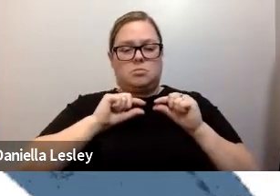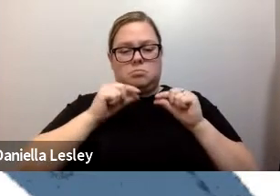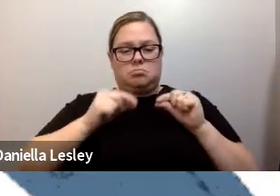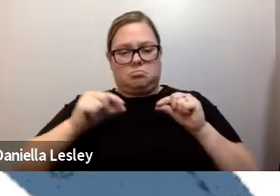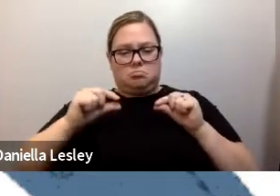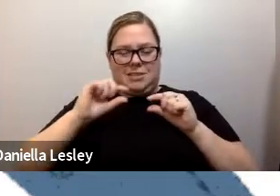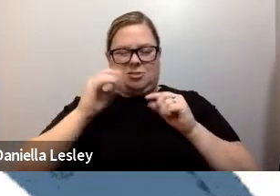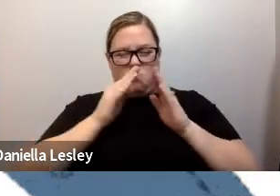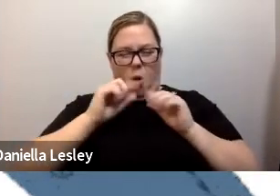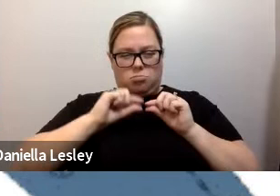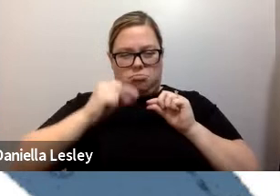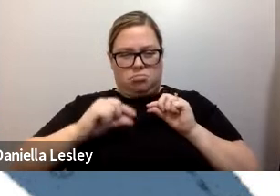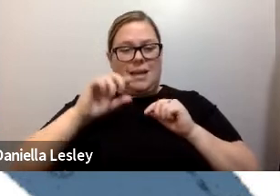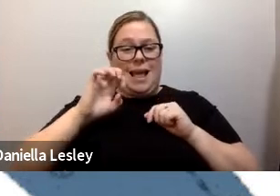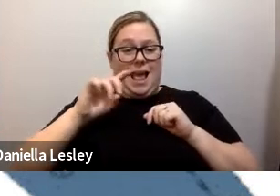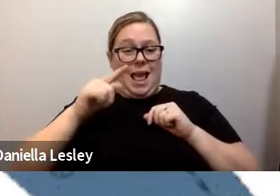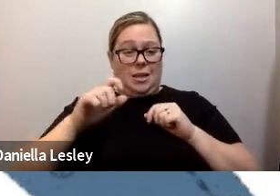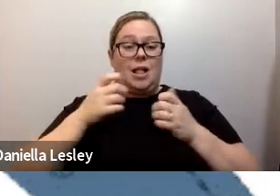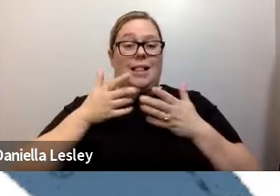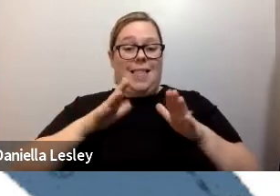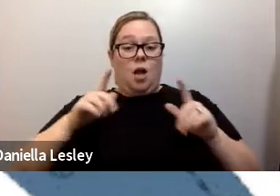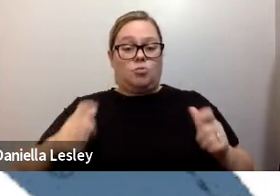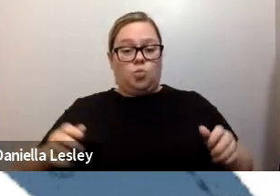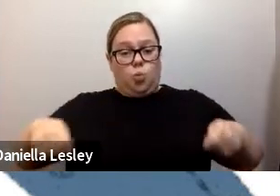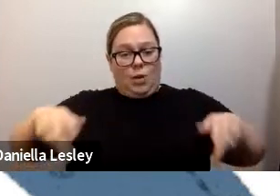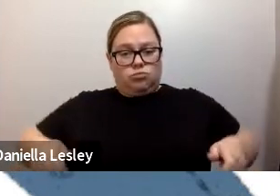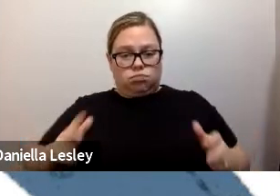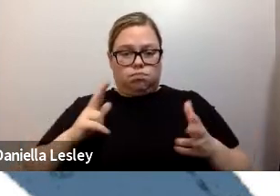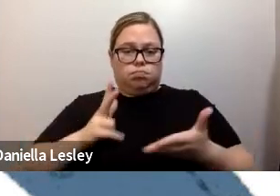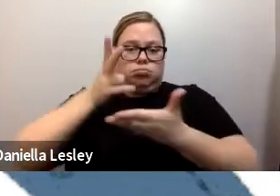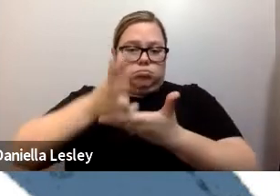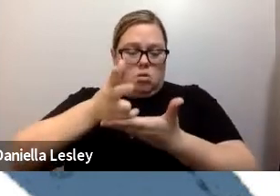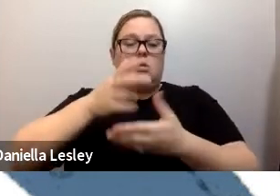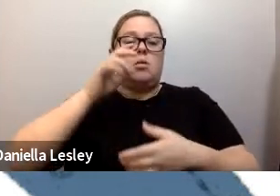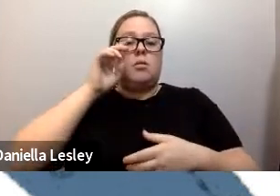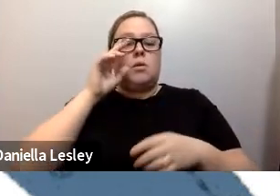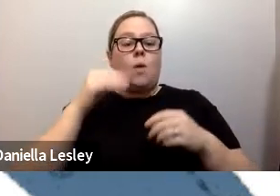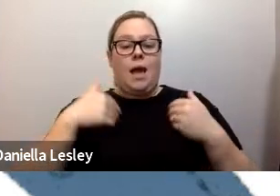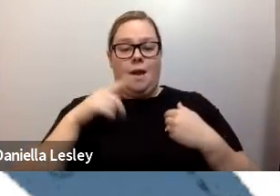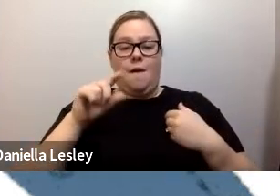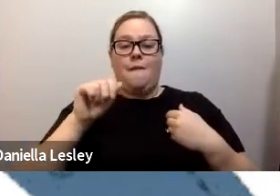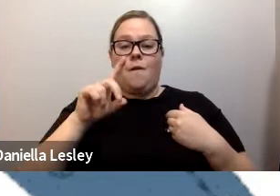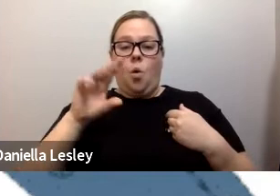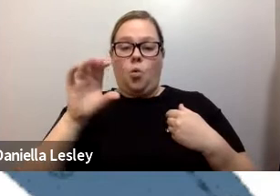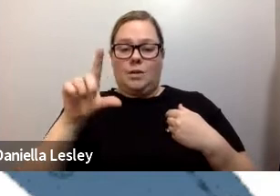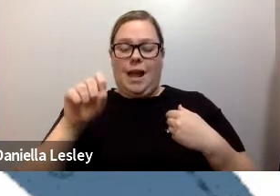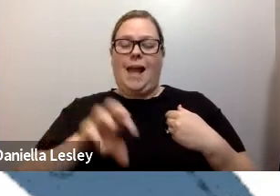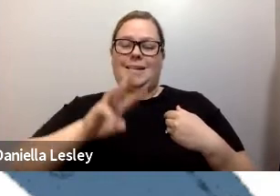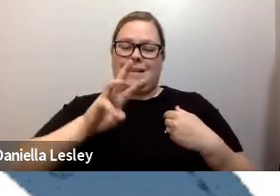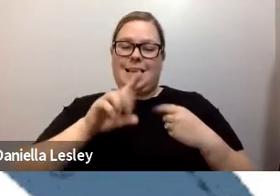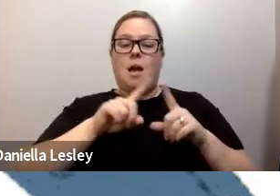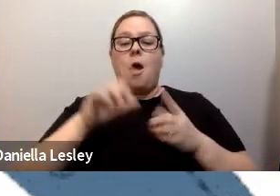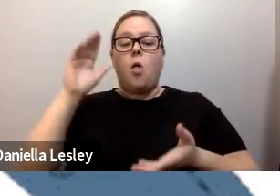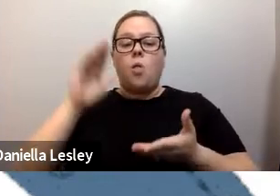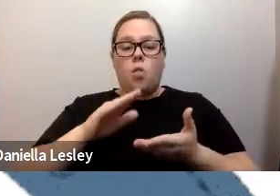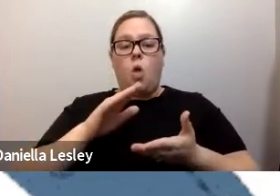board. And then we have load cells integrated in this. We actually have 6 of them, and we moved to a lower cost